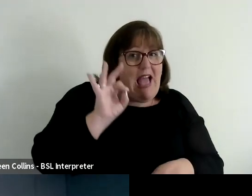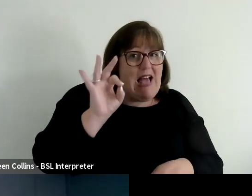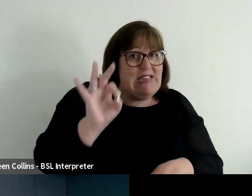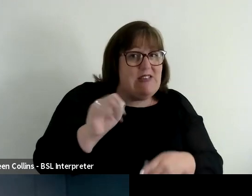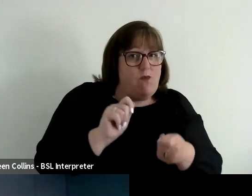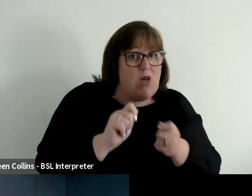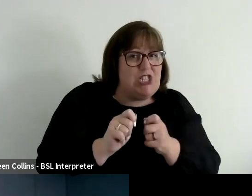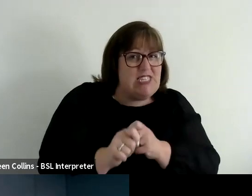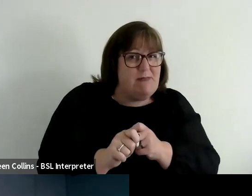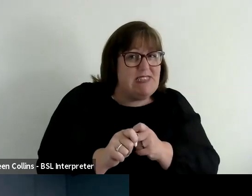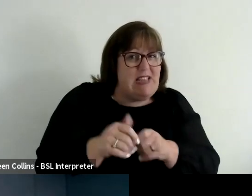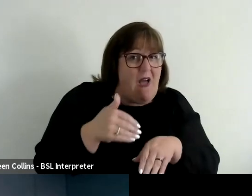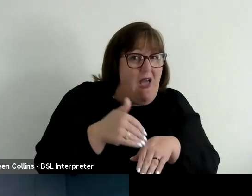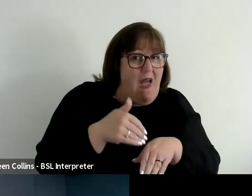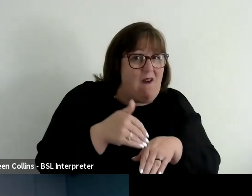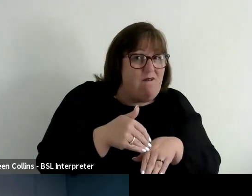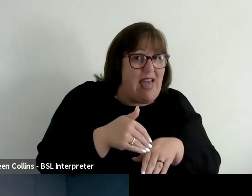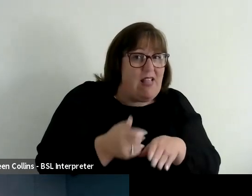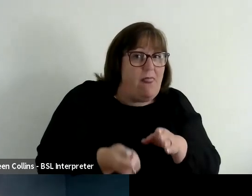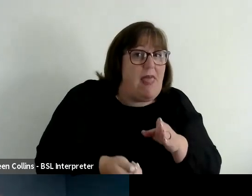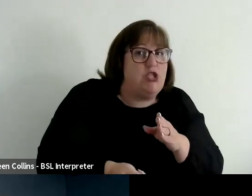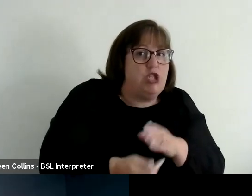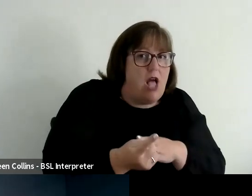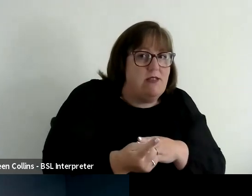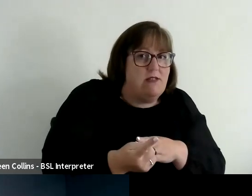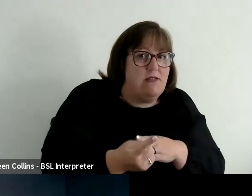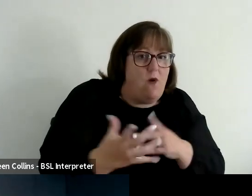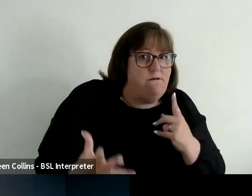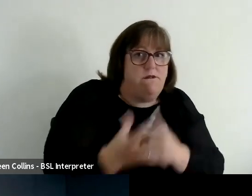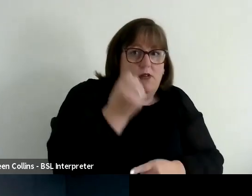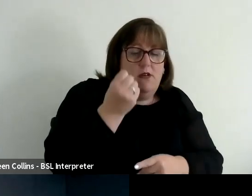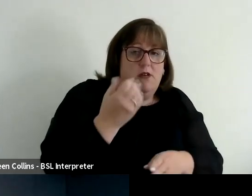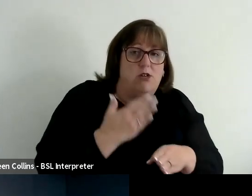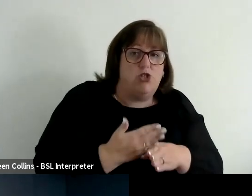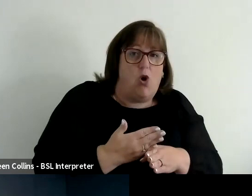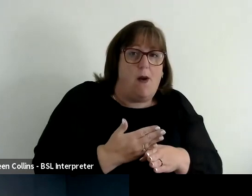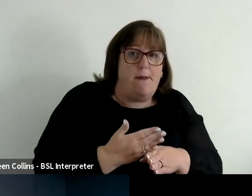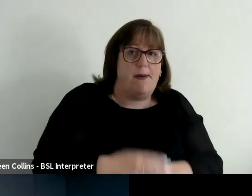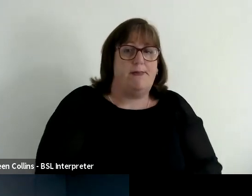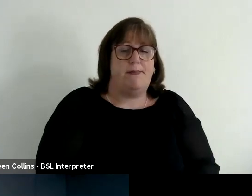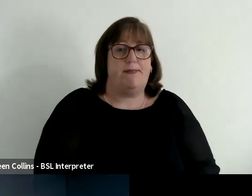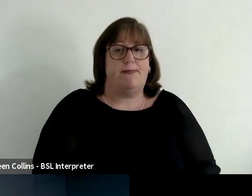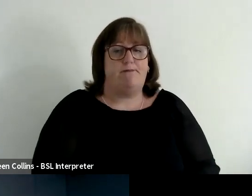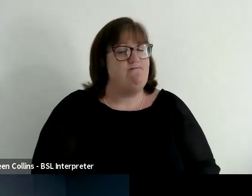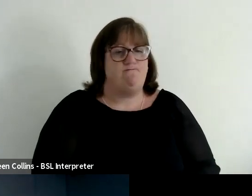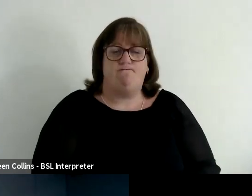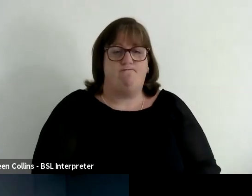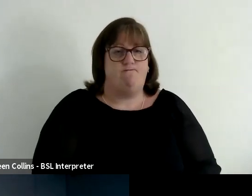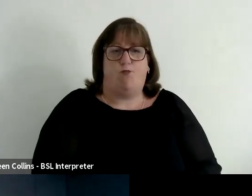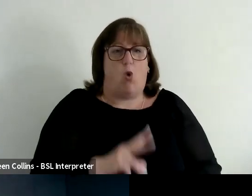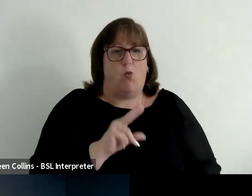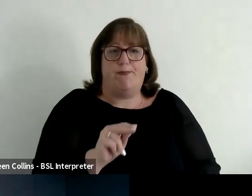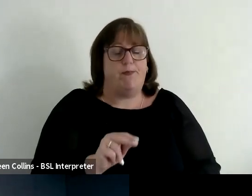get a job? No, not at all. It's something we're really proud to commit